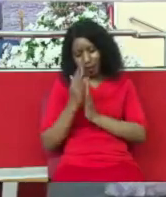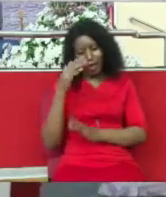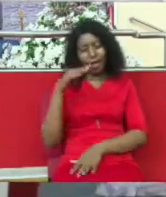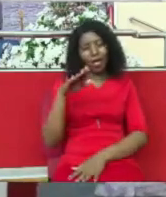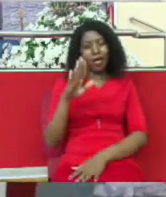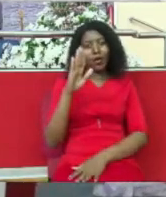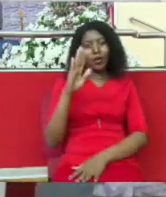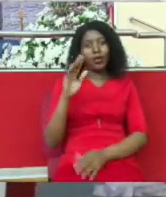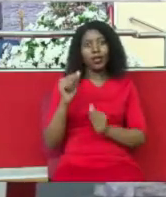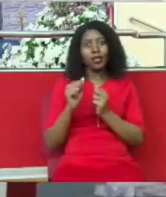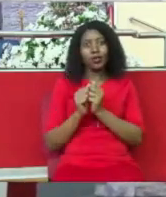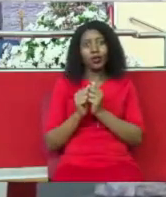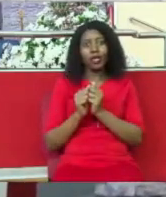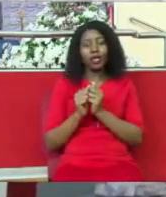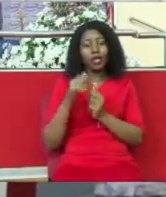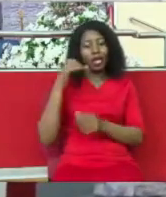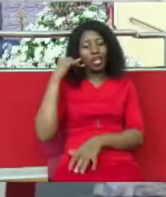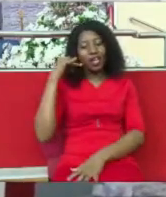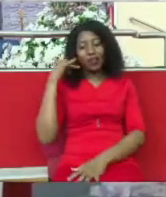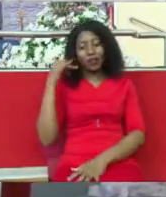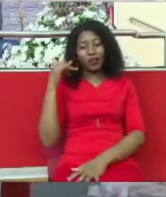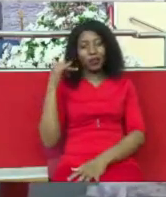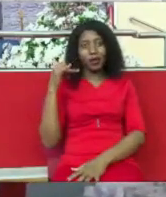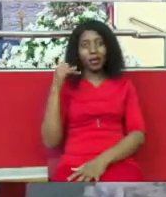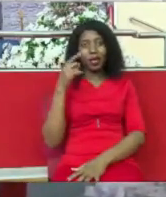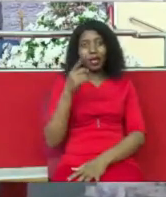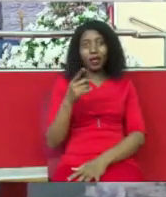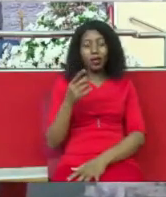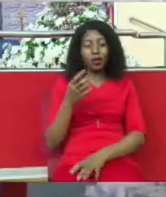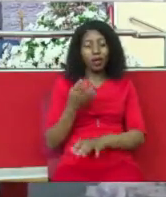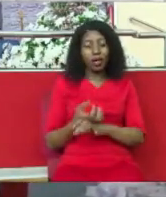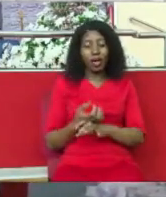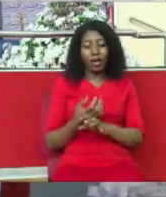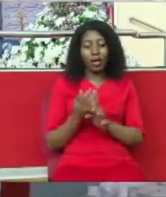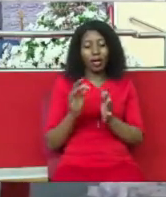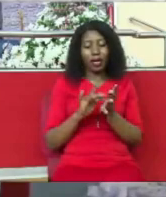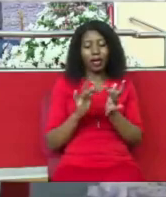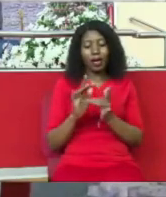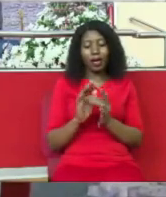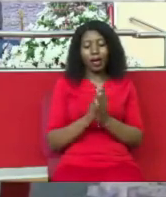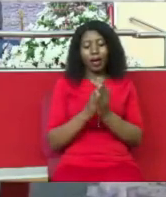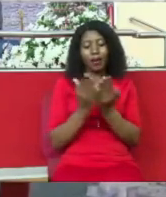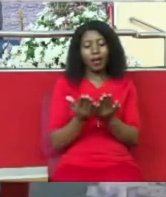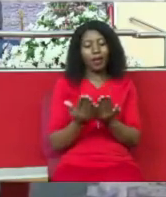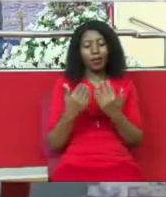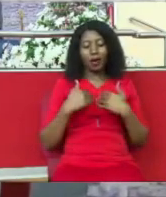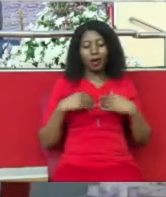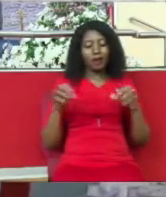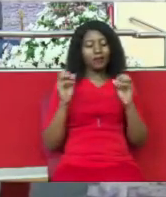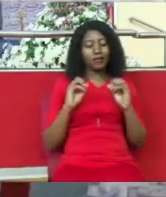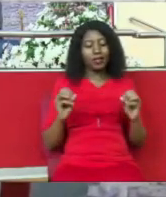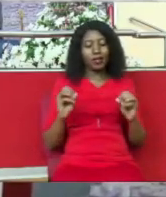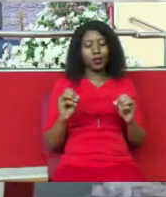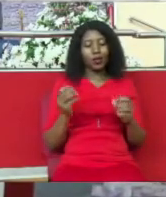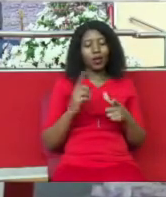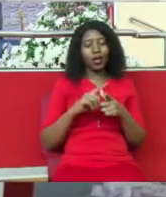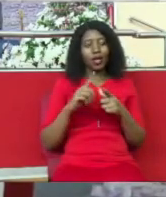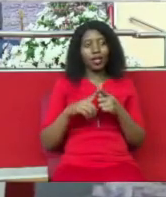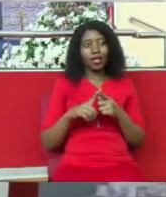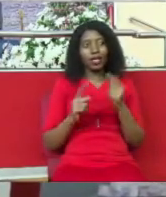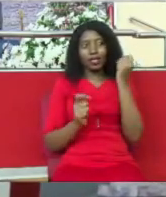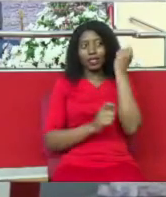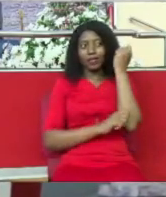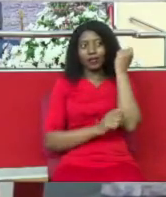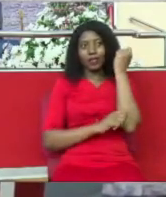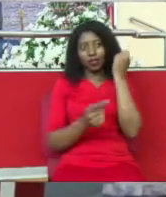of having the hard copy Bible. You are doing with your phone, then a roof has come. Ulikuwa unasoma Biblia katika simu yako kwa sababu